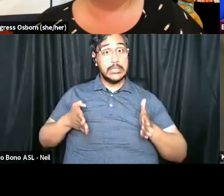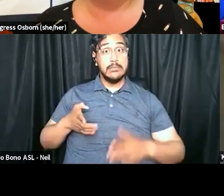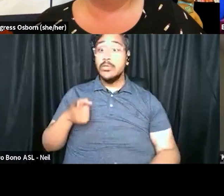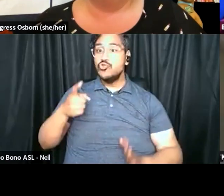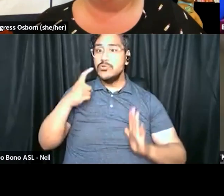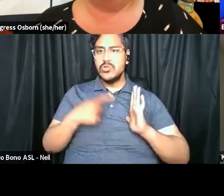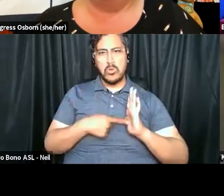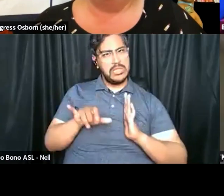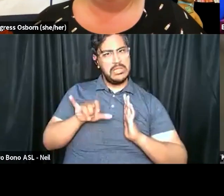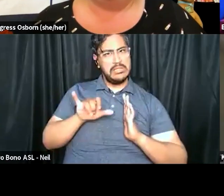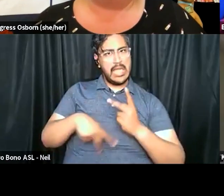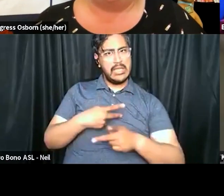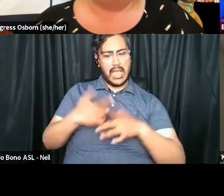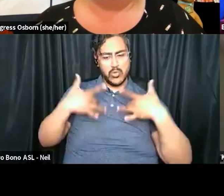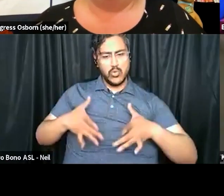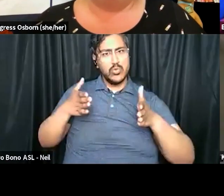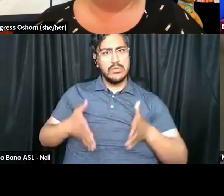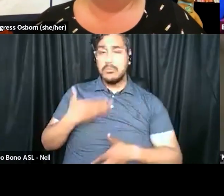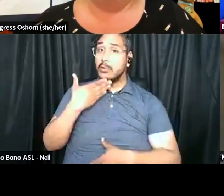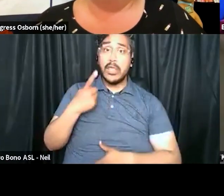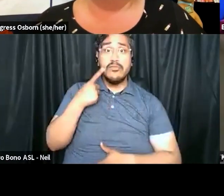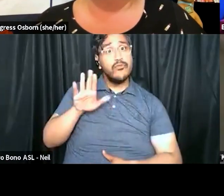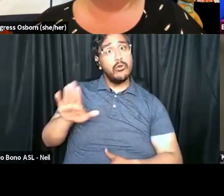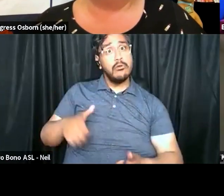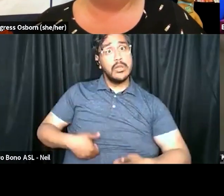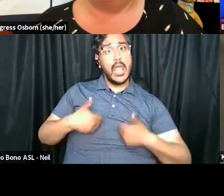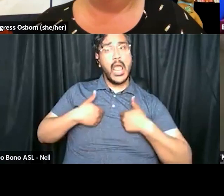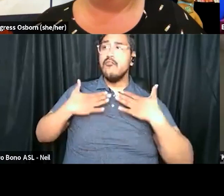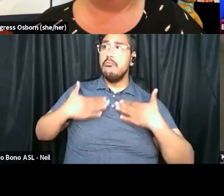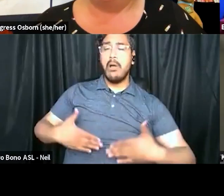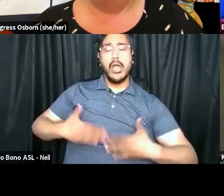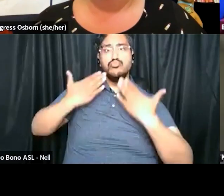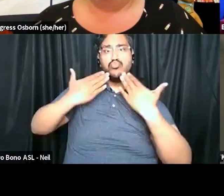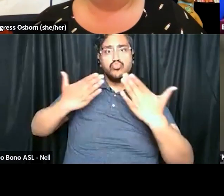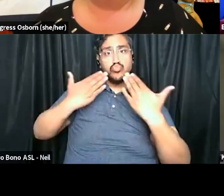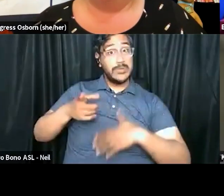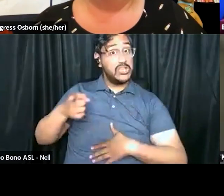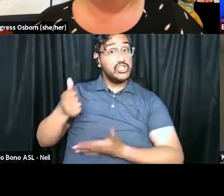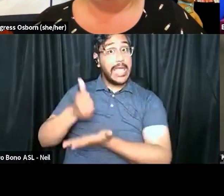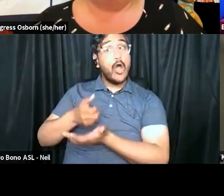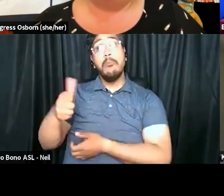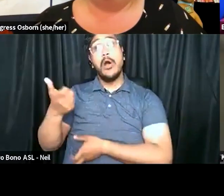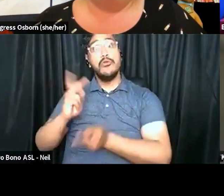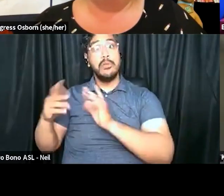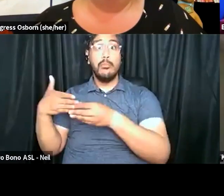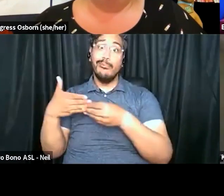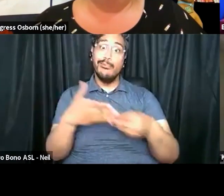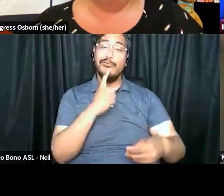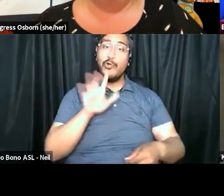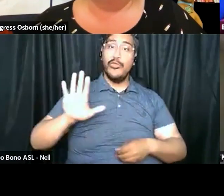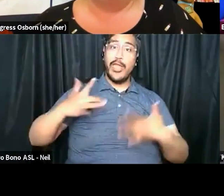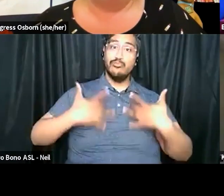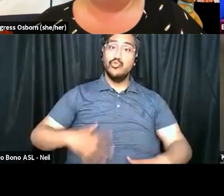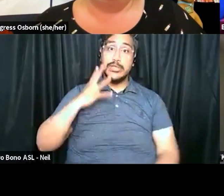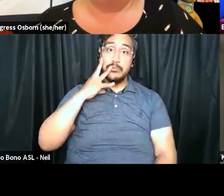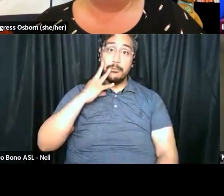her relationship with her body and is happy to guide women through their first nudist experiences. A massage therapist and energy healer